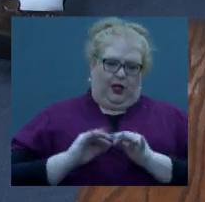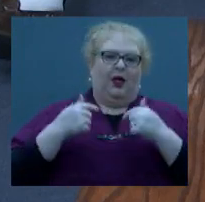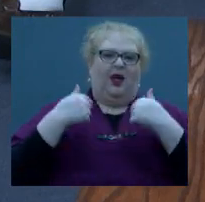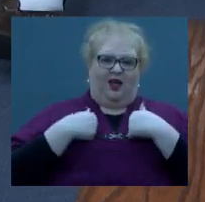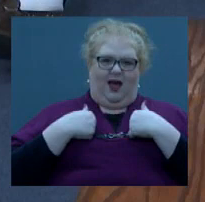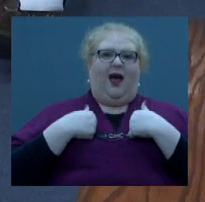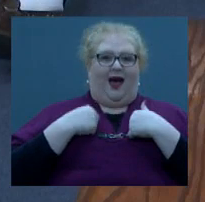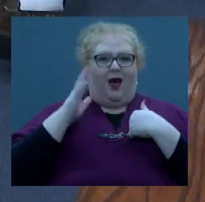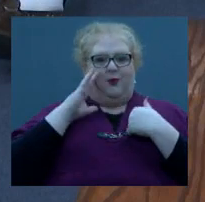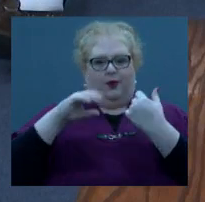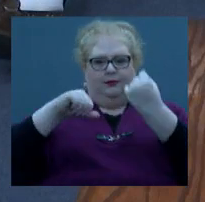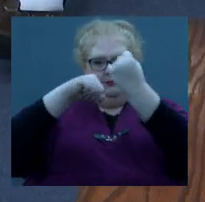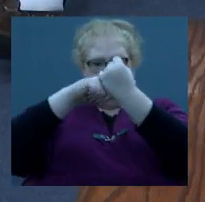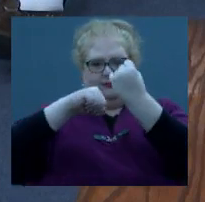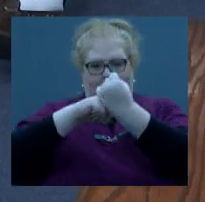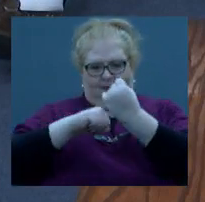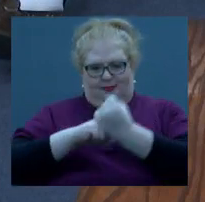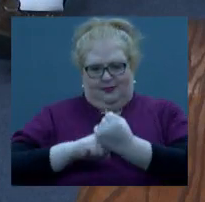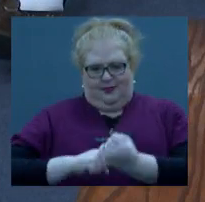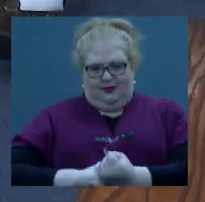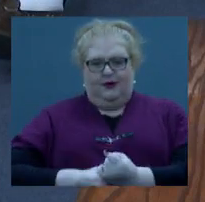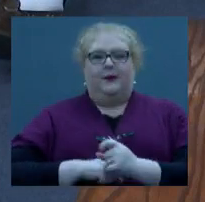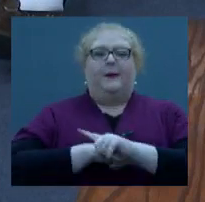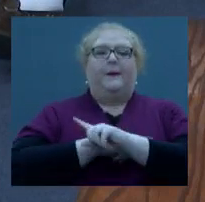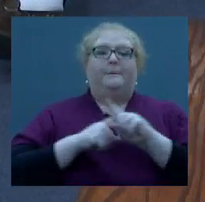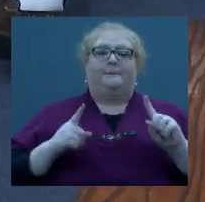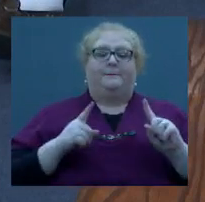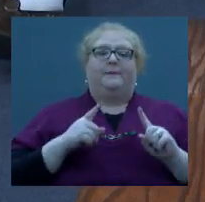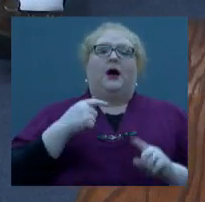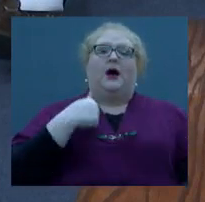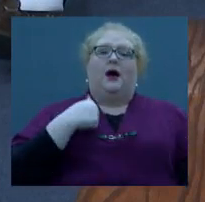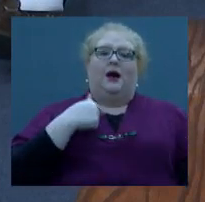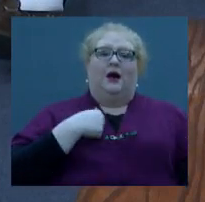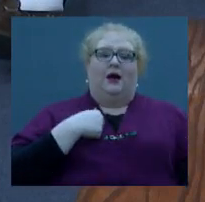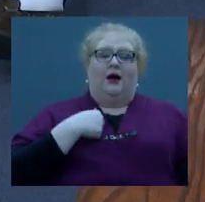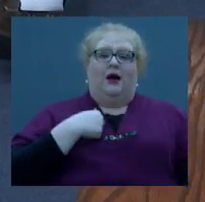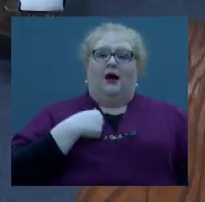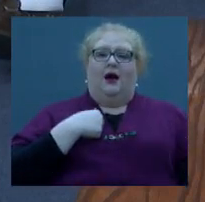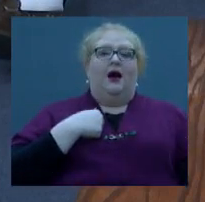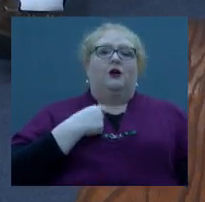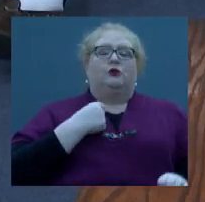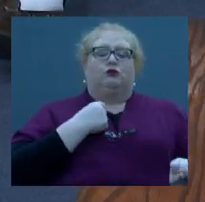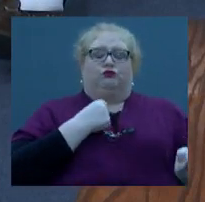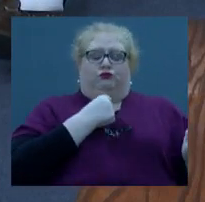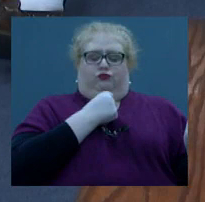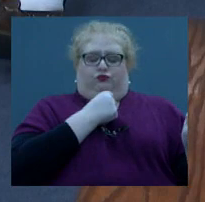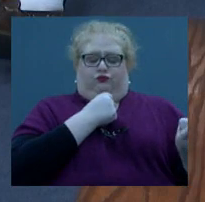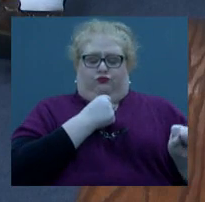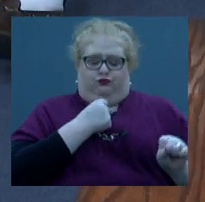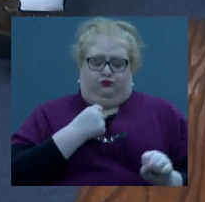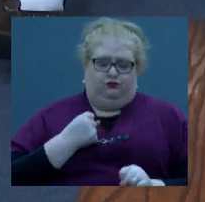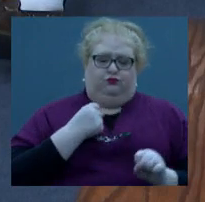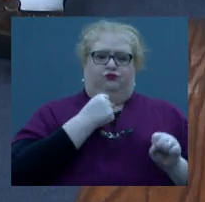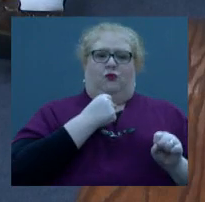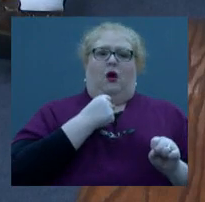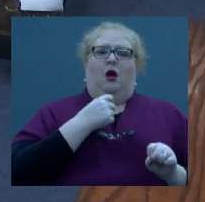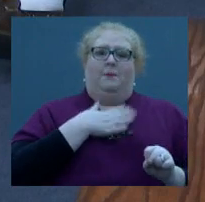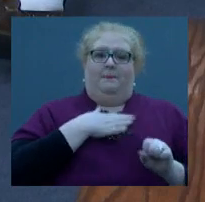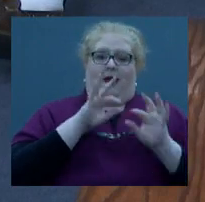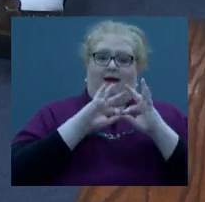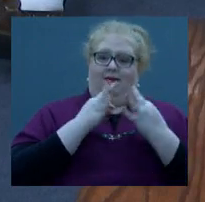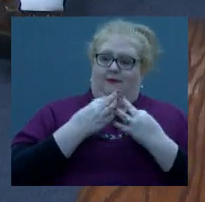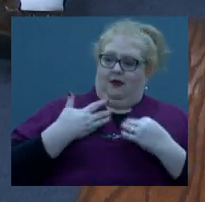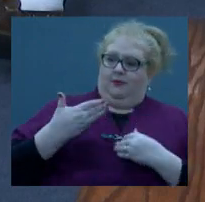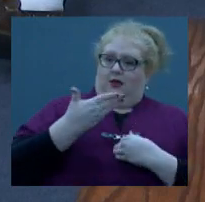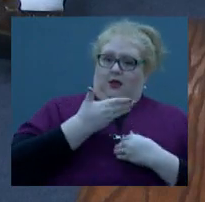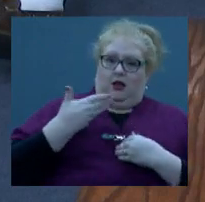a little bit further. I vehemently, my family and I, who are in the audience, oppose approval for